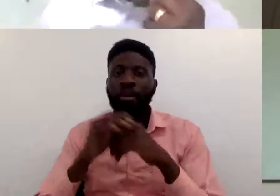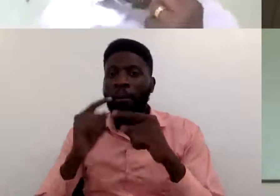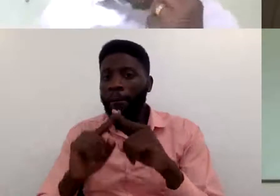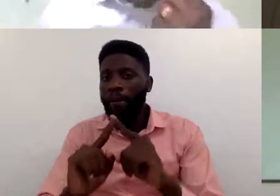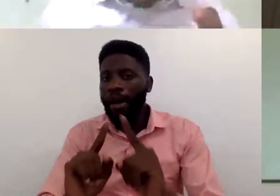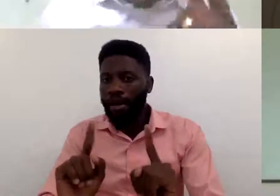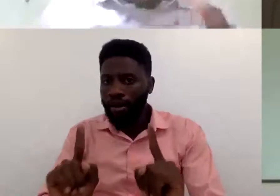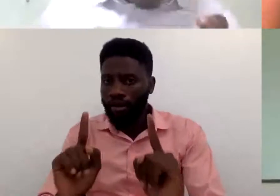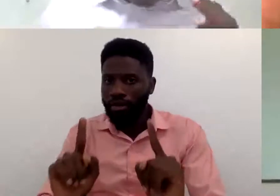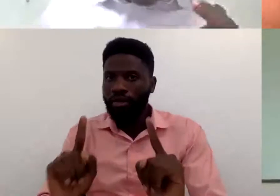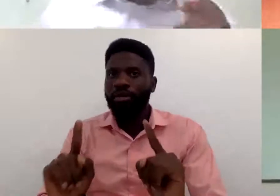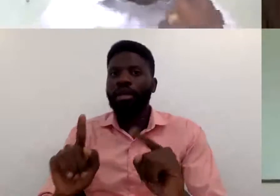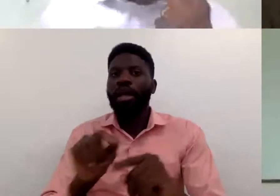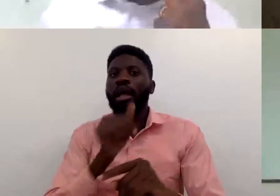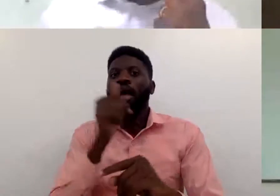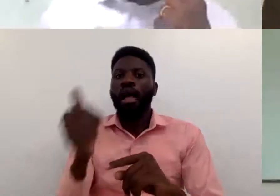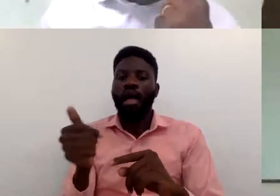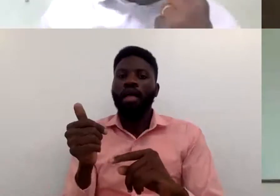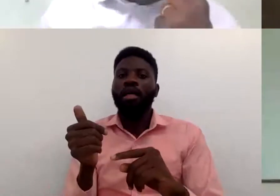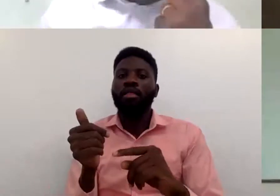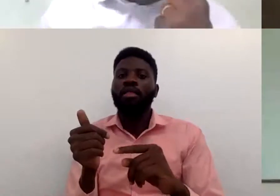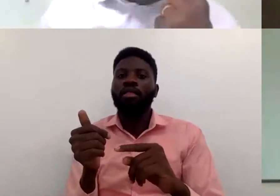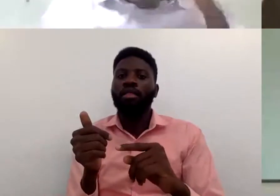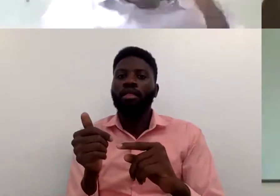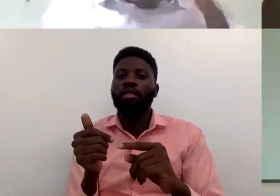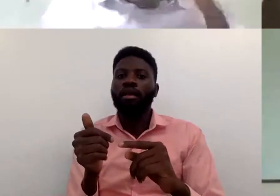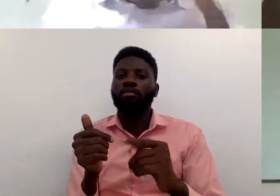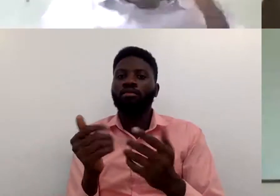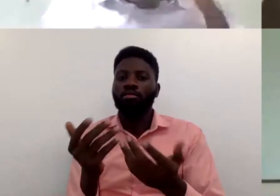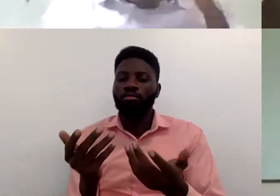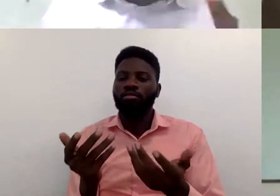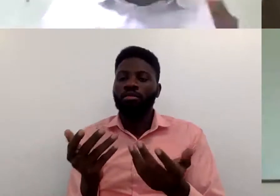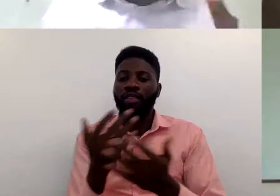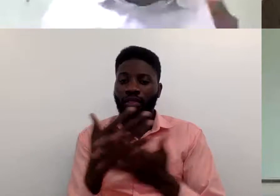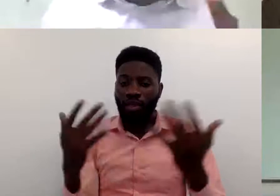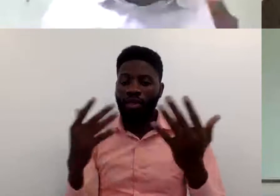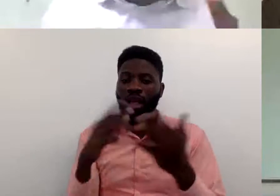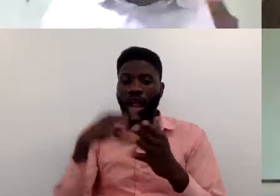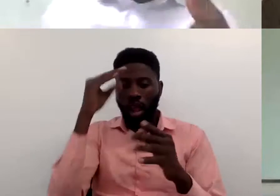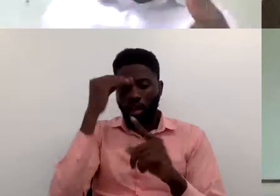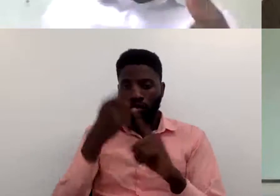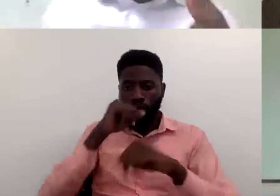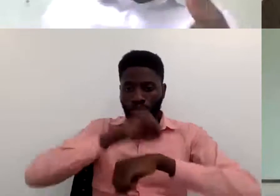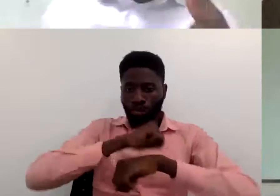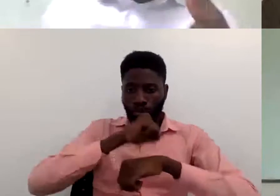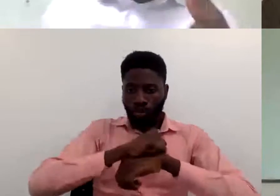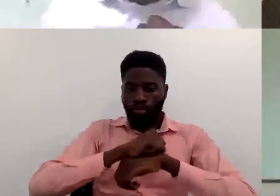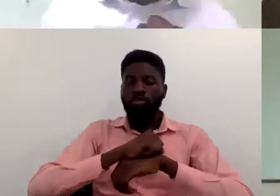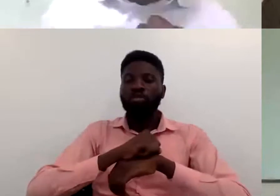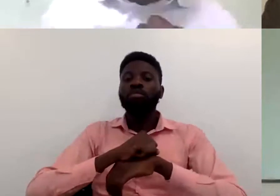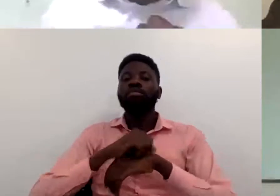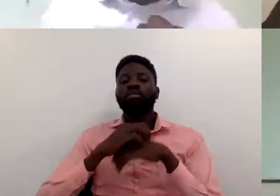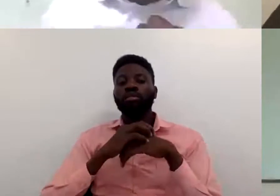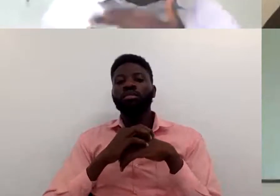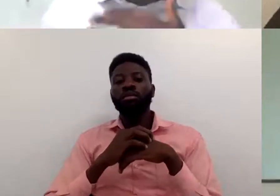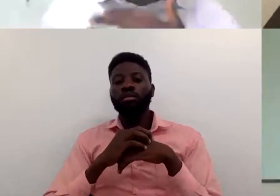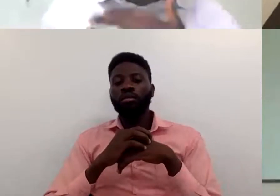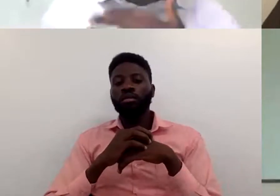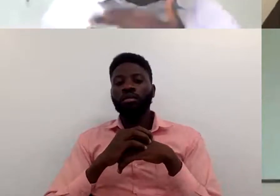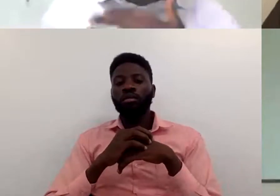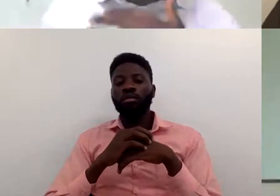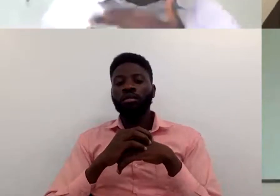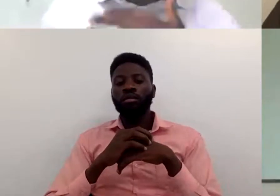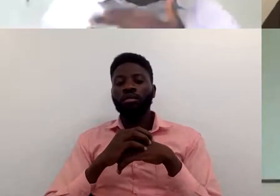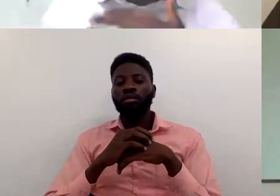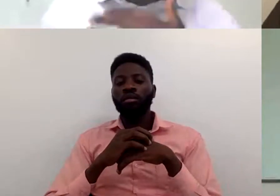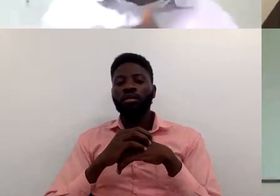However, there are other core things that I know you are also getting from school that I was taught in school, and that is largely